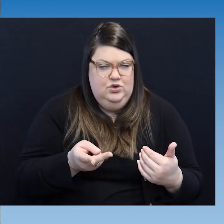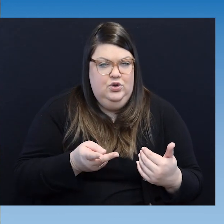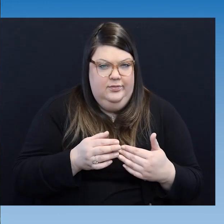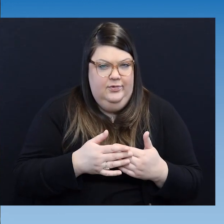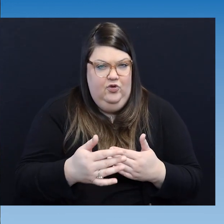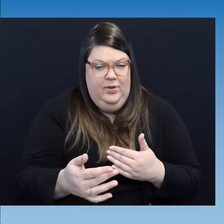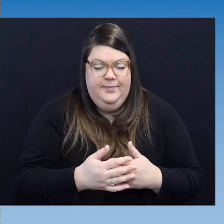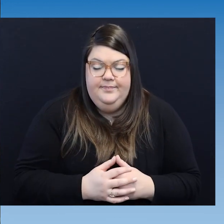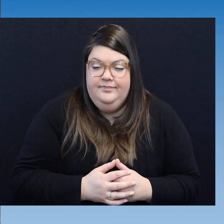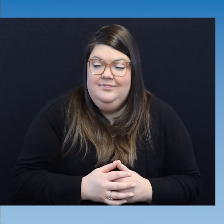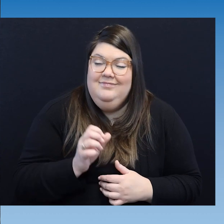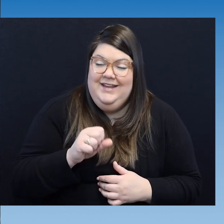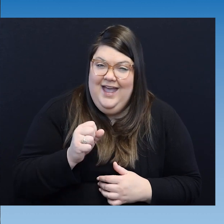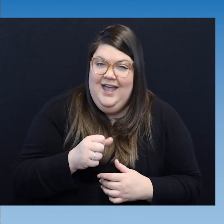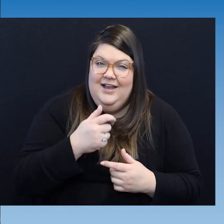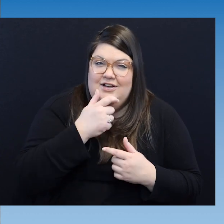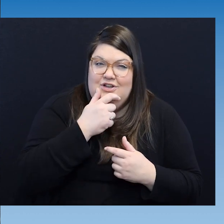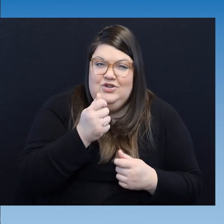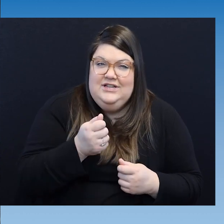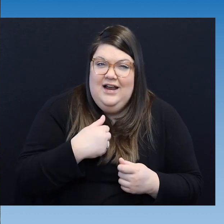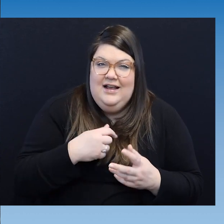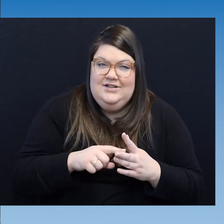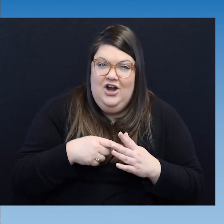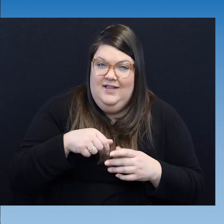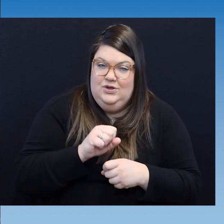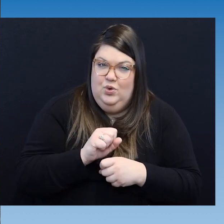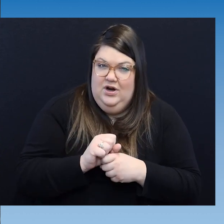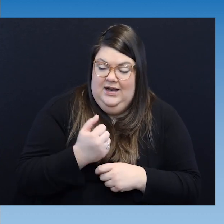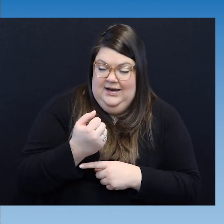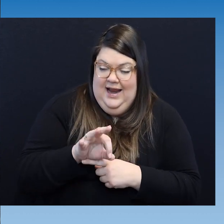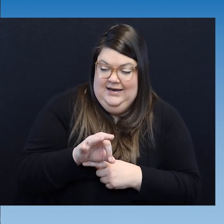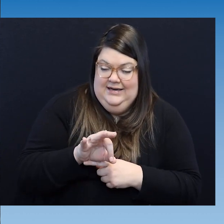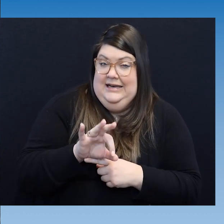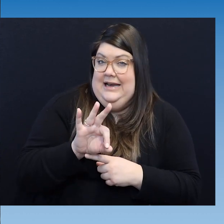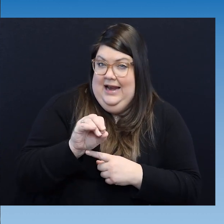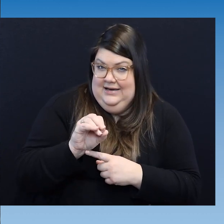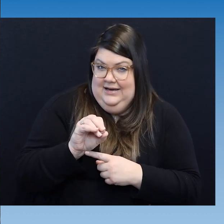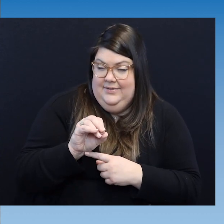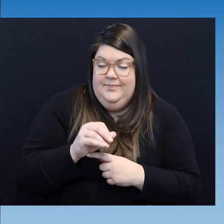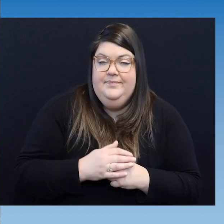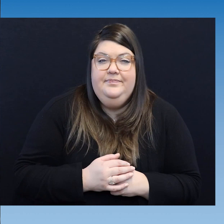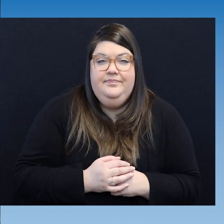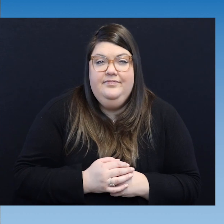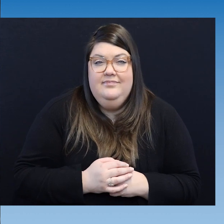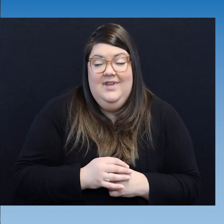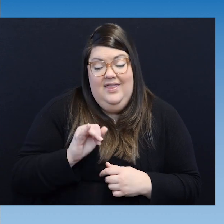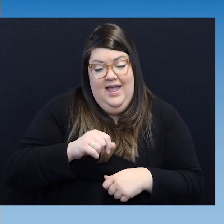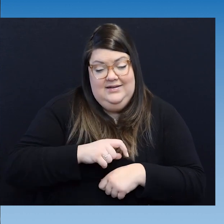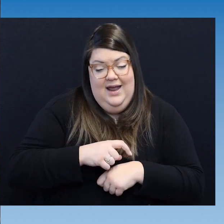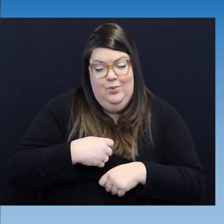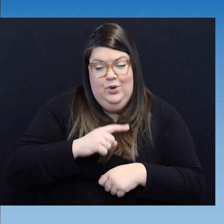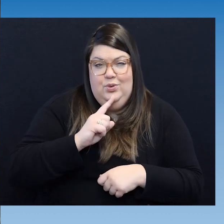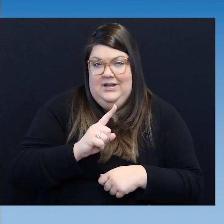it interesting? You know, I started this work in 1990, and at that time we really